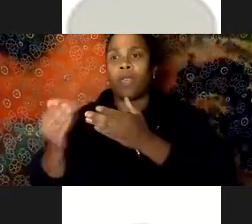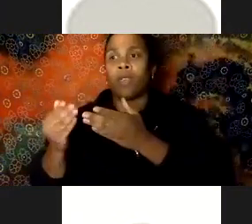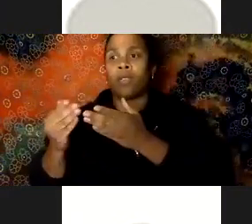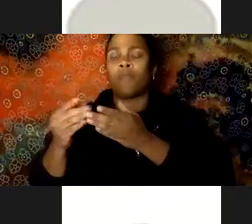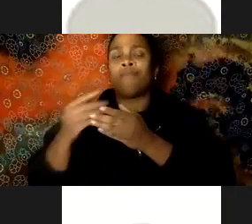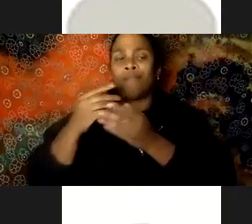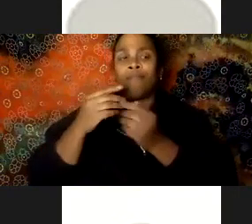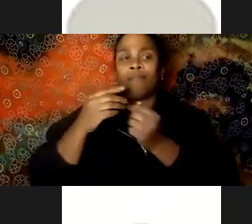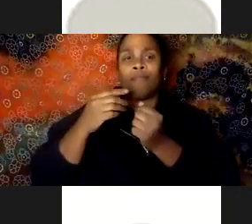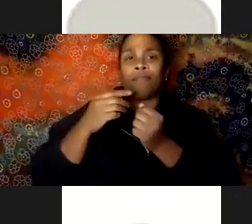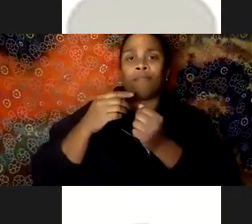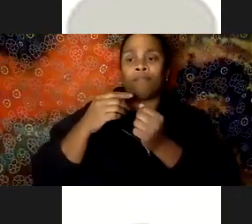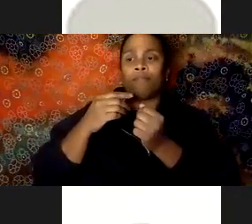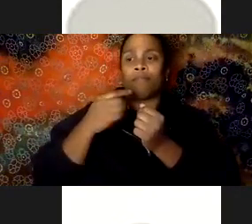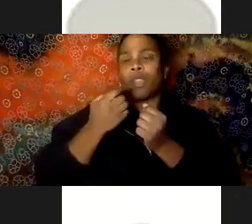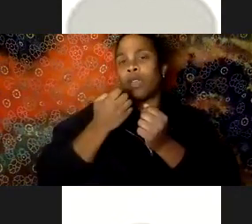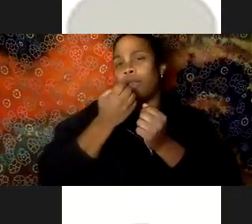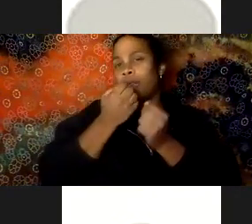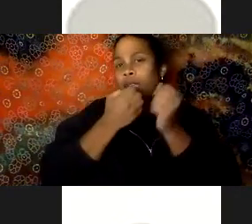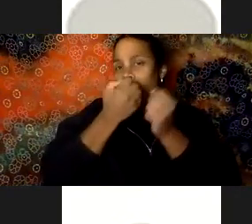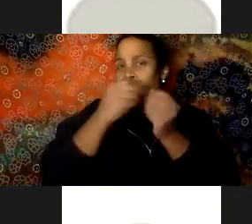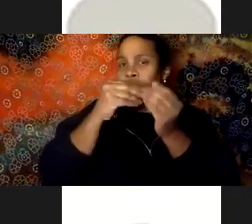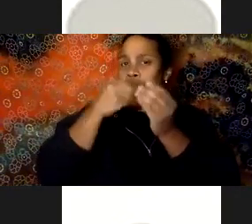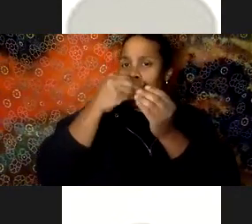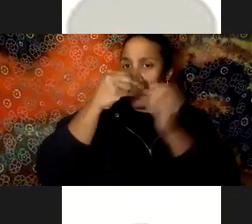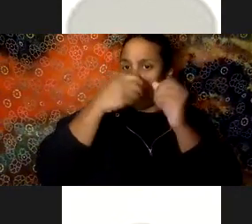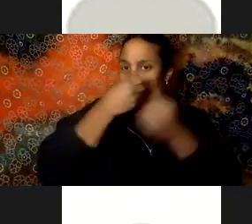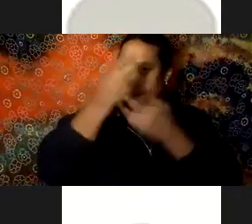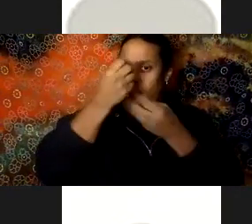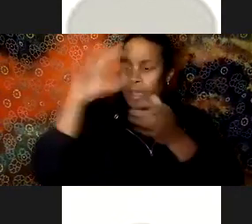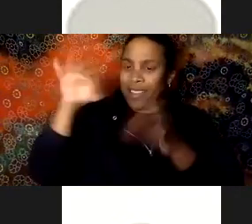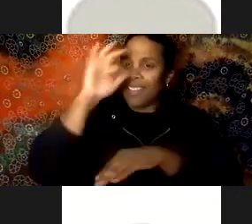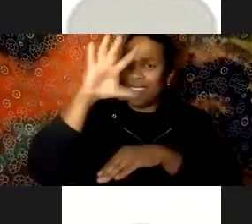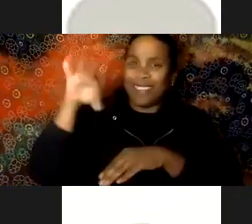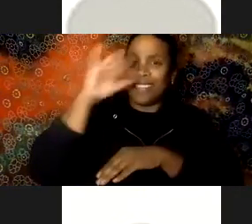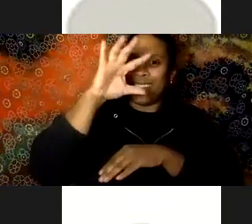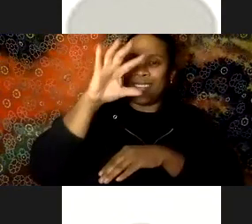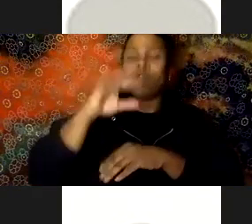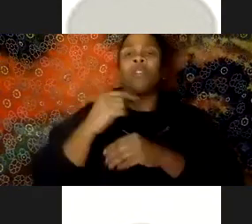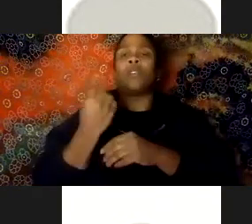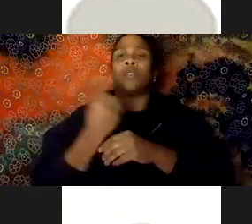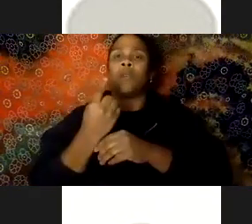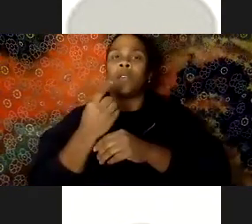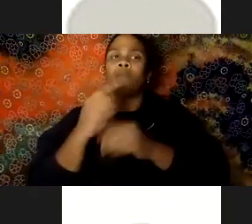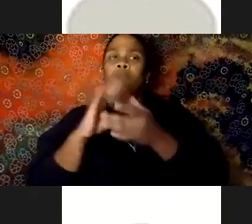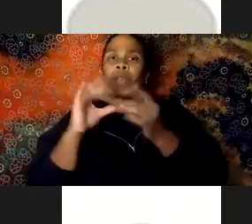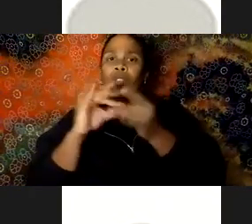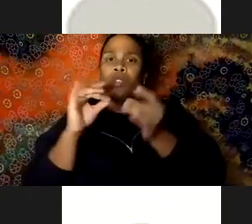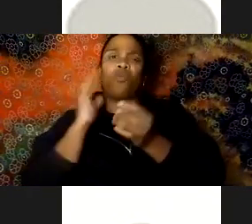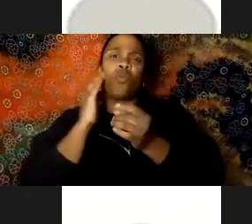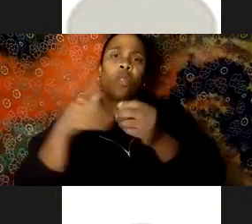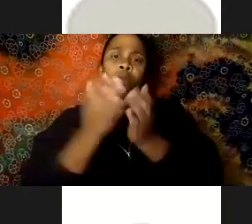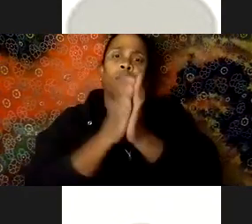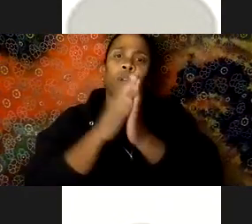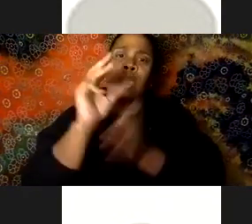at the time. And then someone mentioned Mists of Avalon. And where I lived my first year in college,